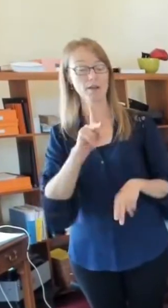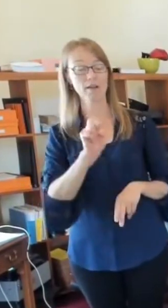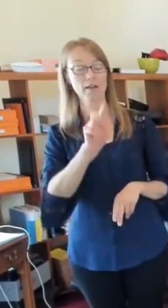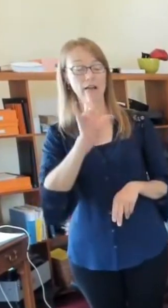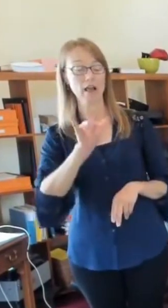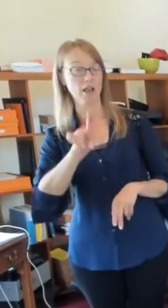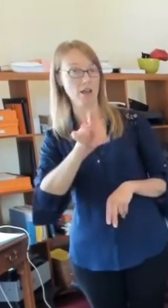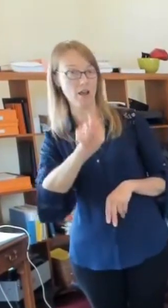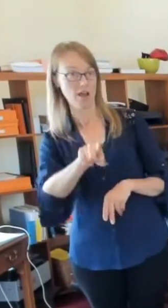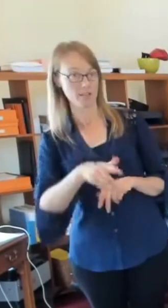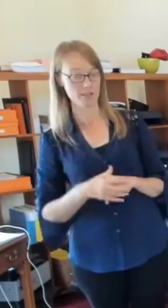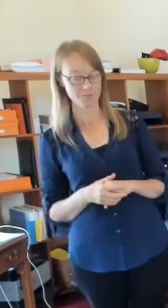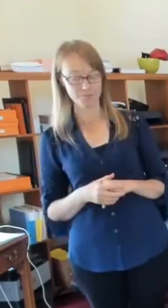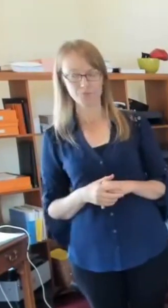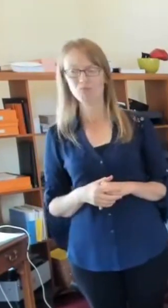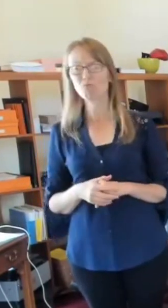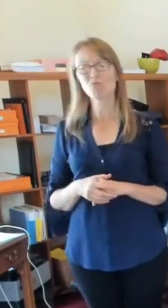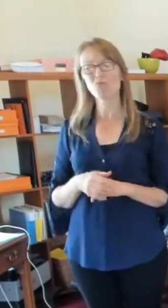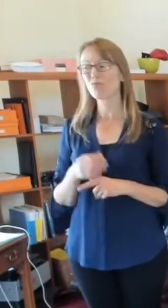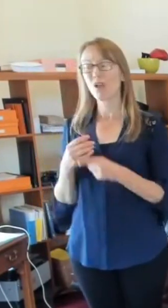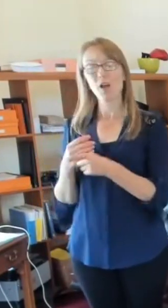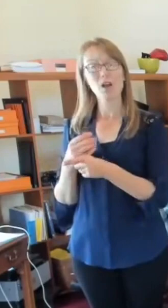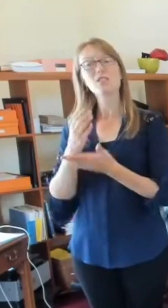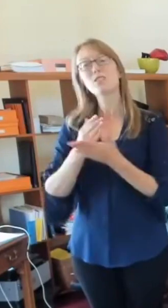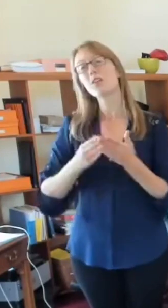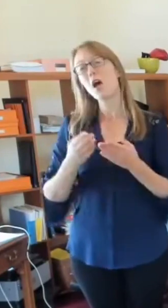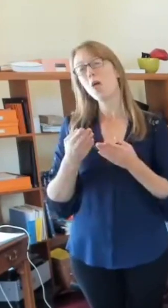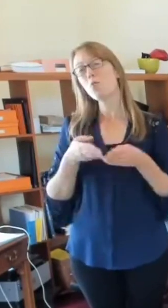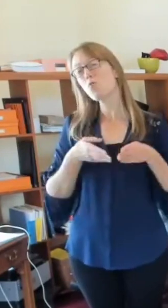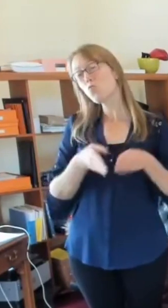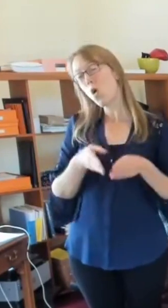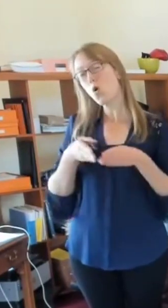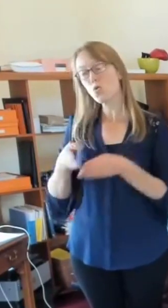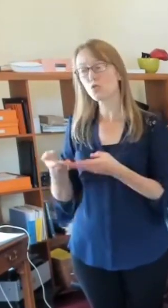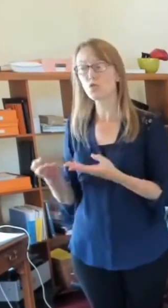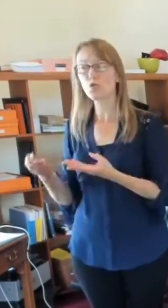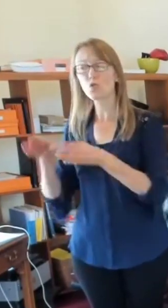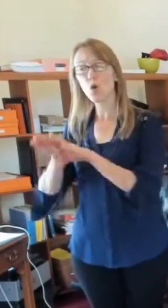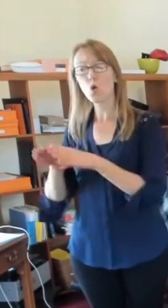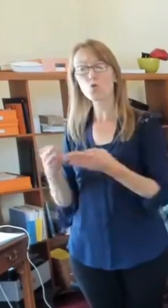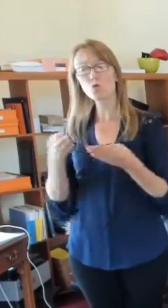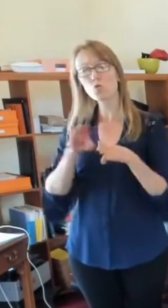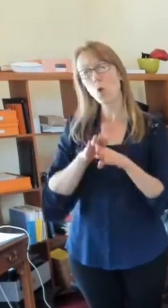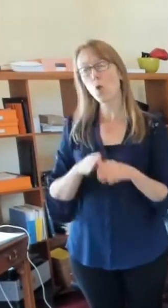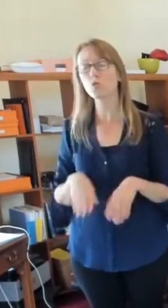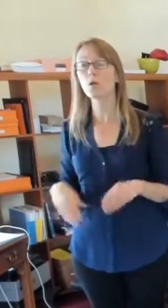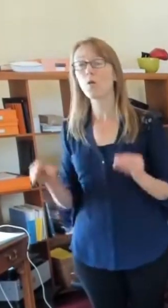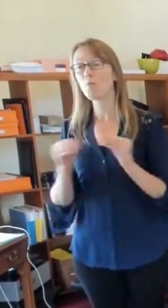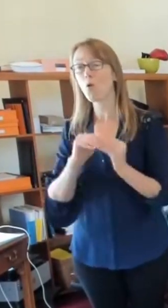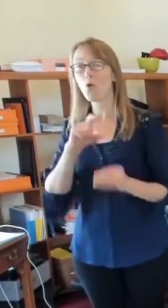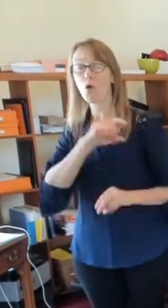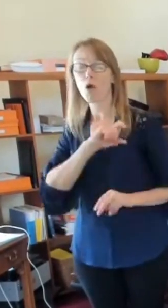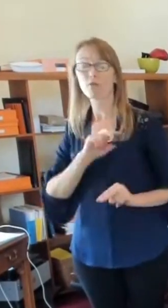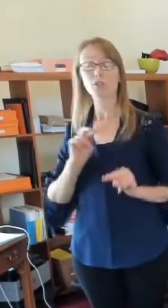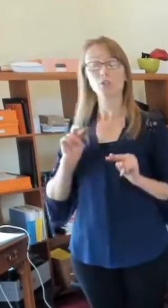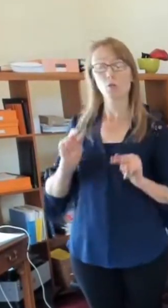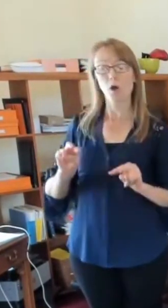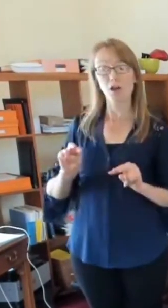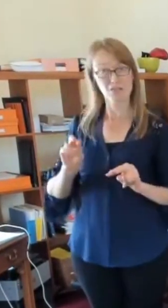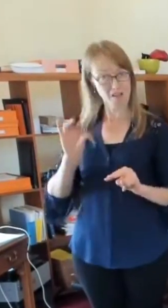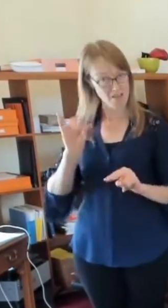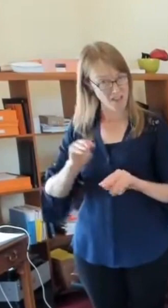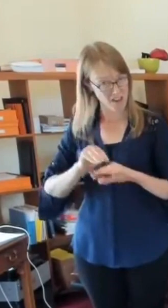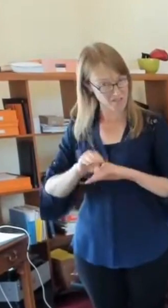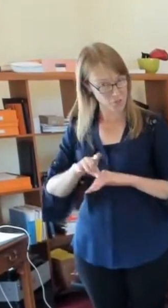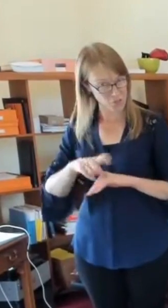closed roads and increase in officers made a difference, or how effective do you think the plan was last weekend? I think it made a difference.